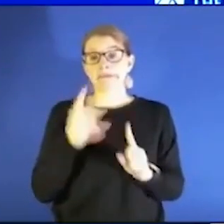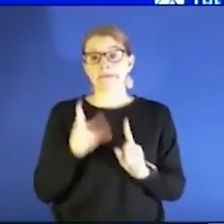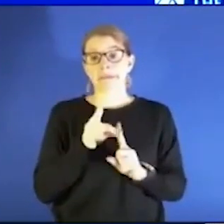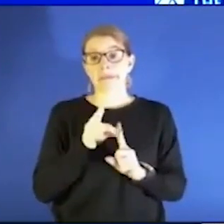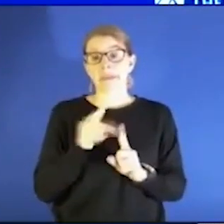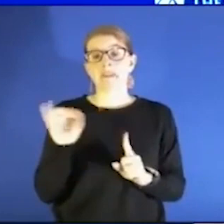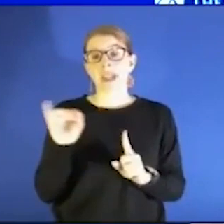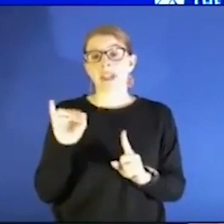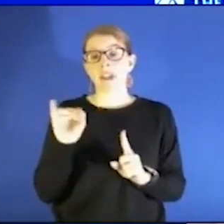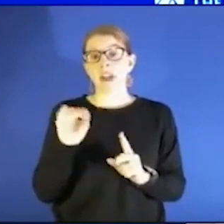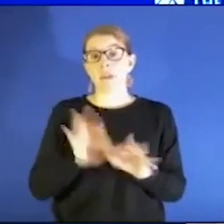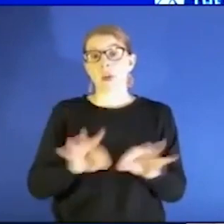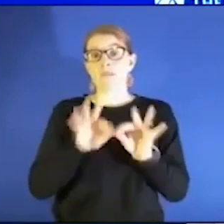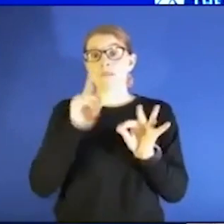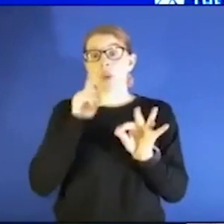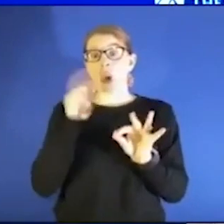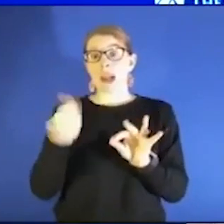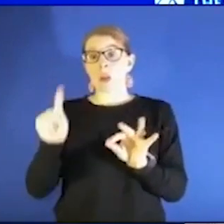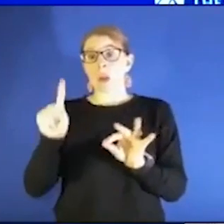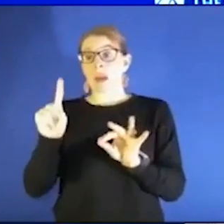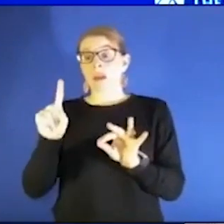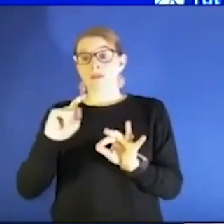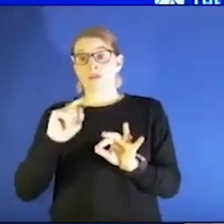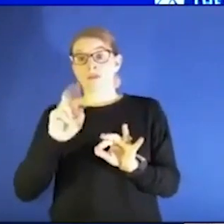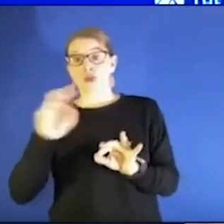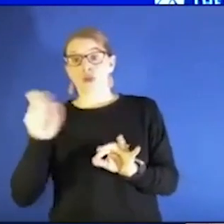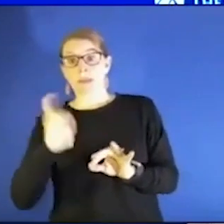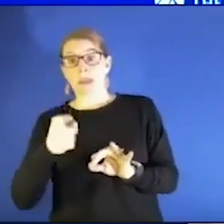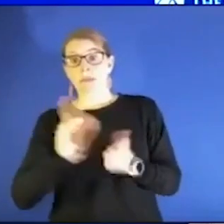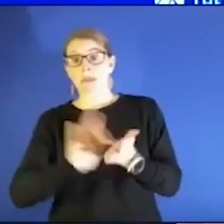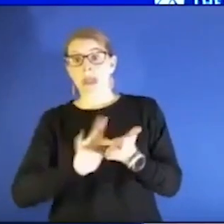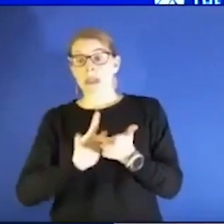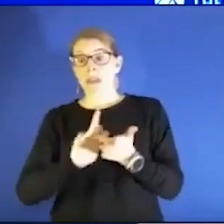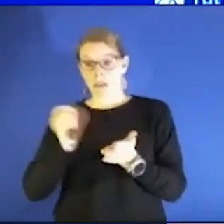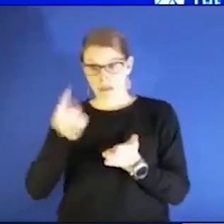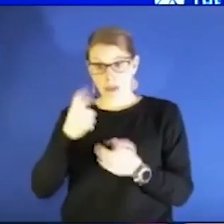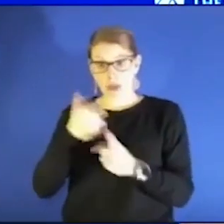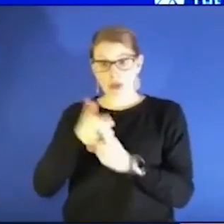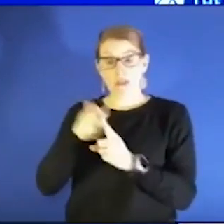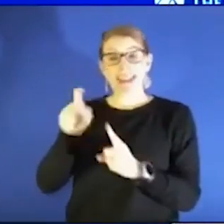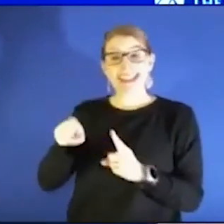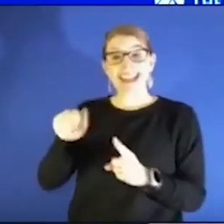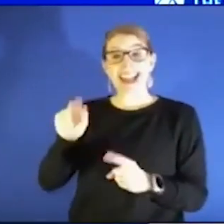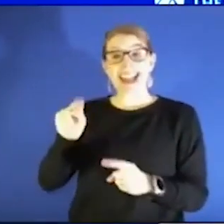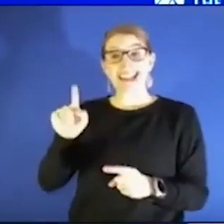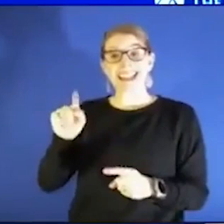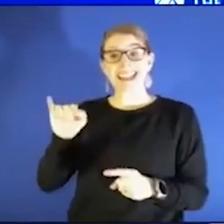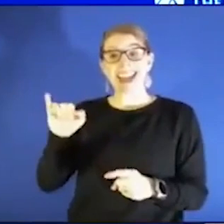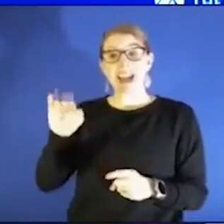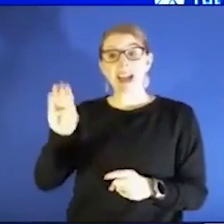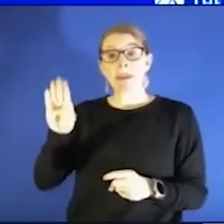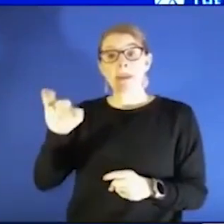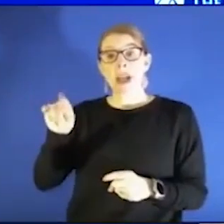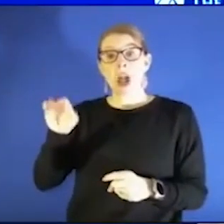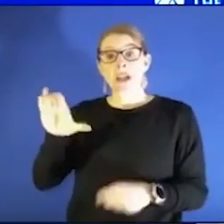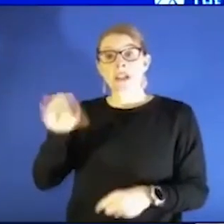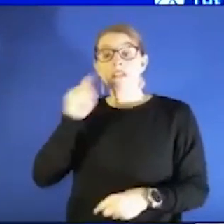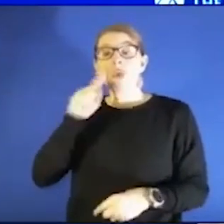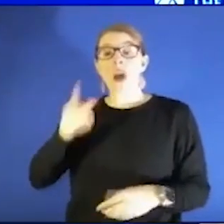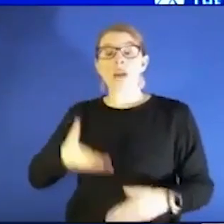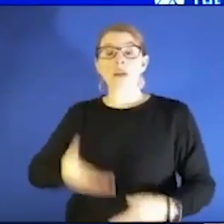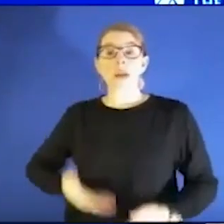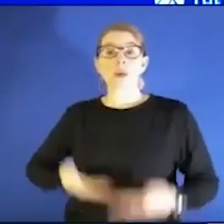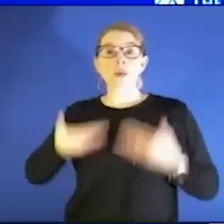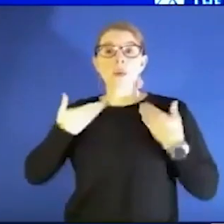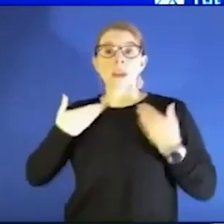is prescribing to really ask and understand, do you really need antibiotics, particularly for things like upper respiratory infections, which